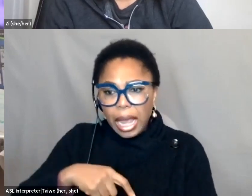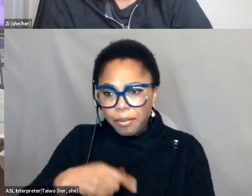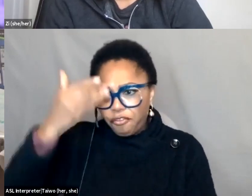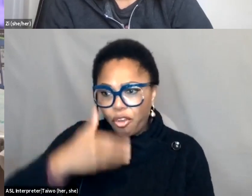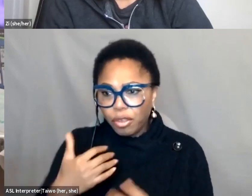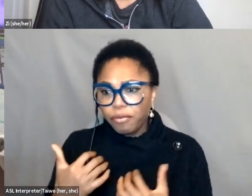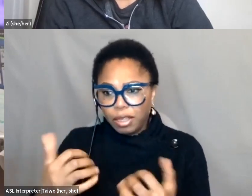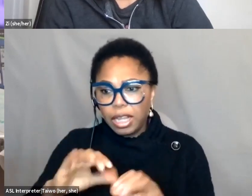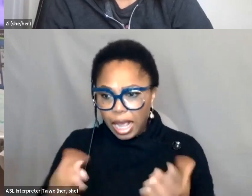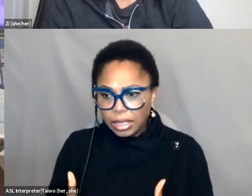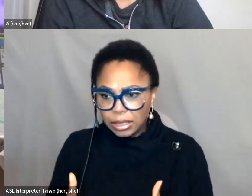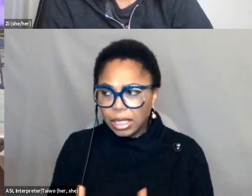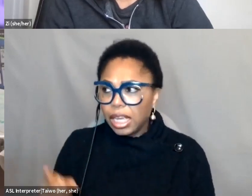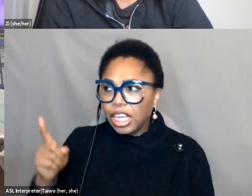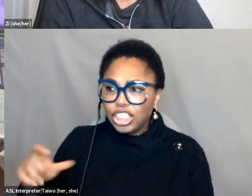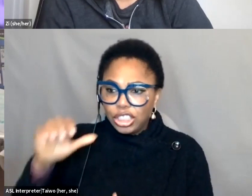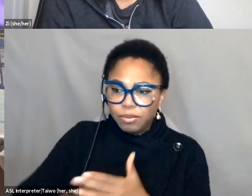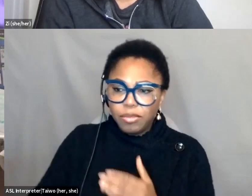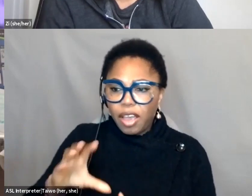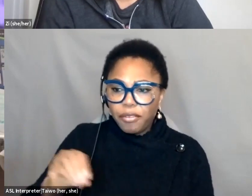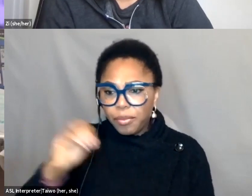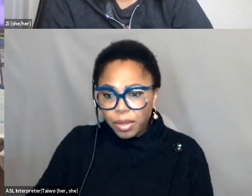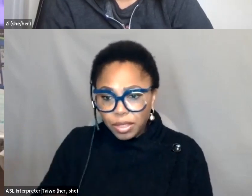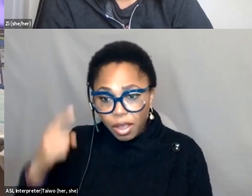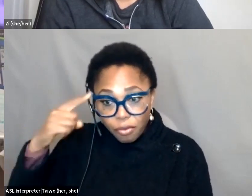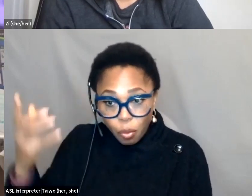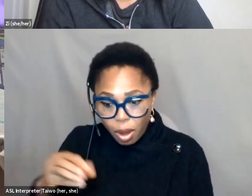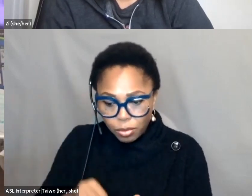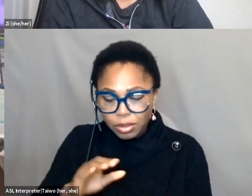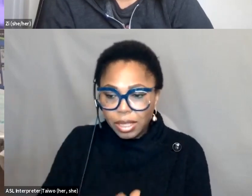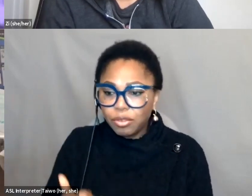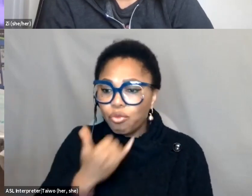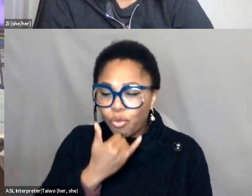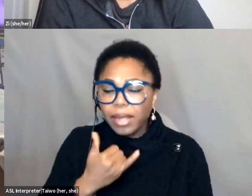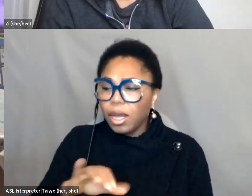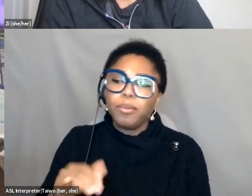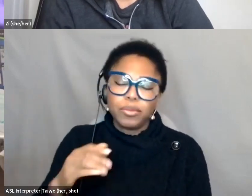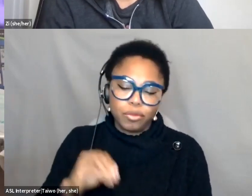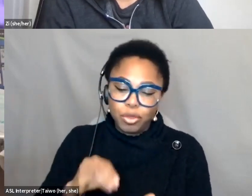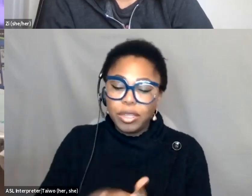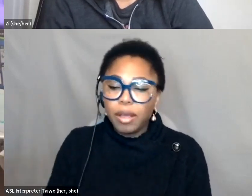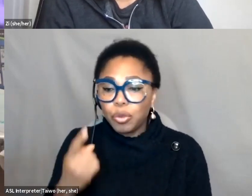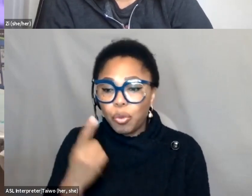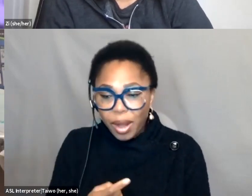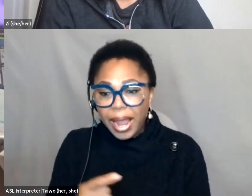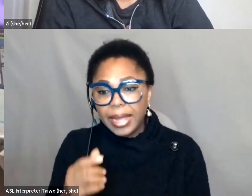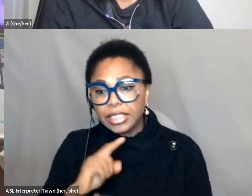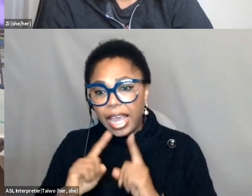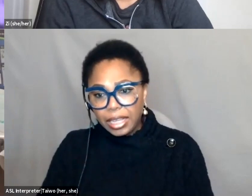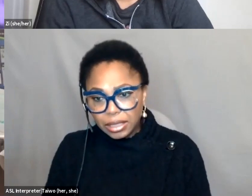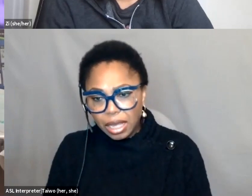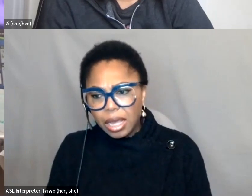time, she docked my grade 50% for writing down the correct answers as she gave them to us, and no one else got in